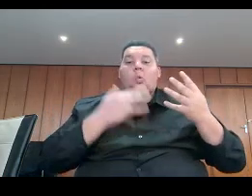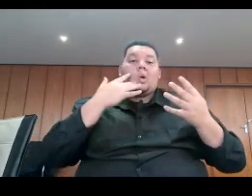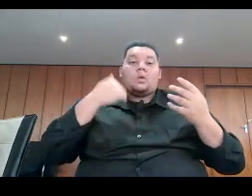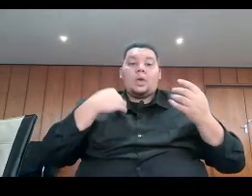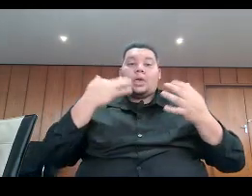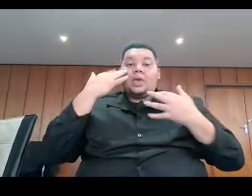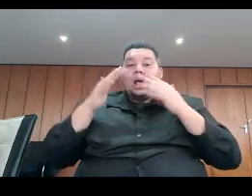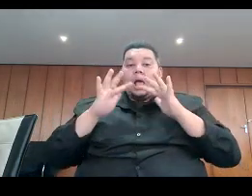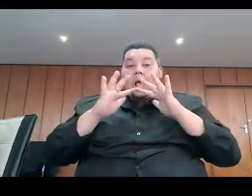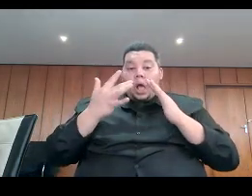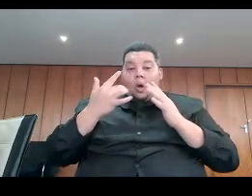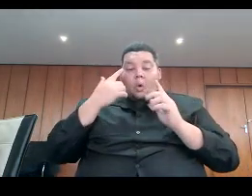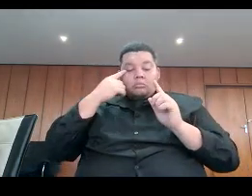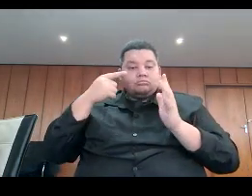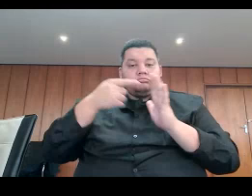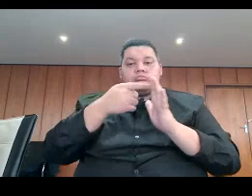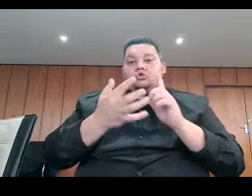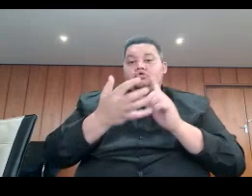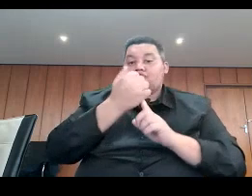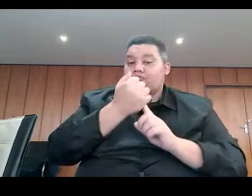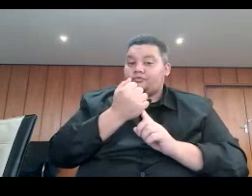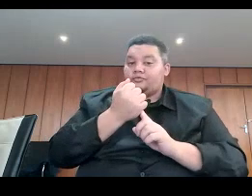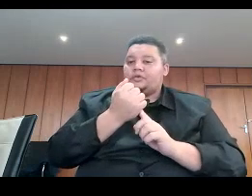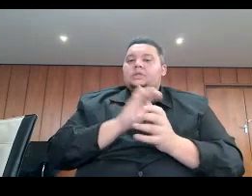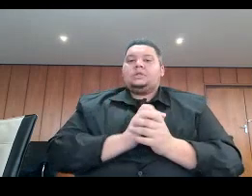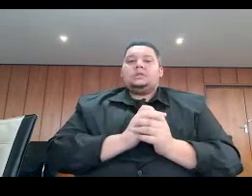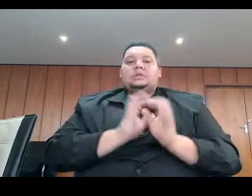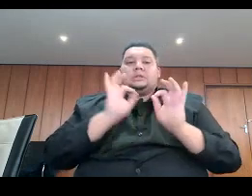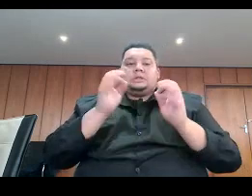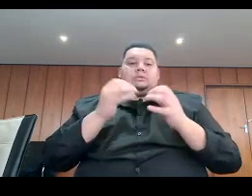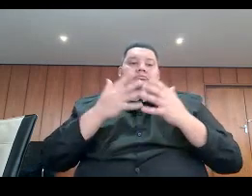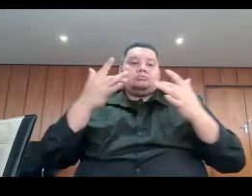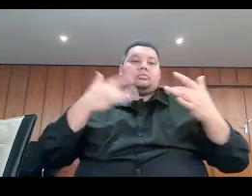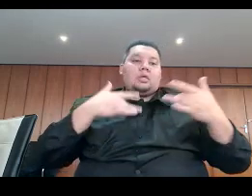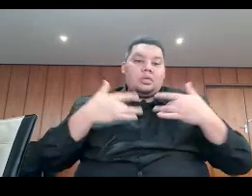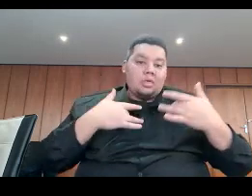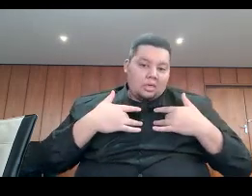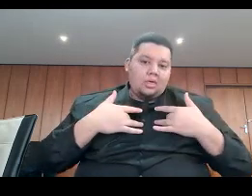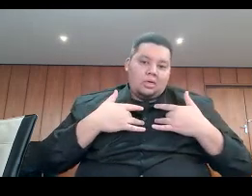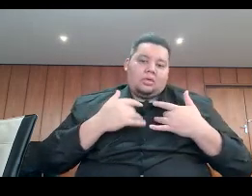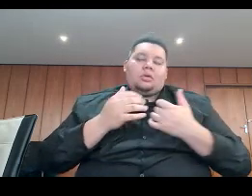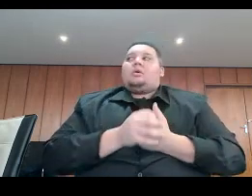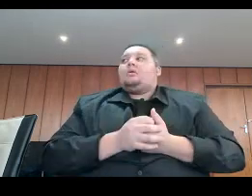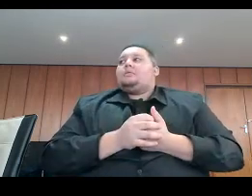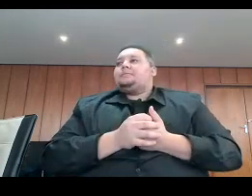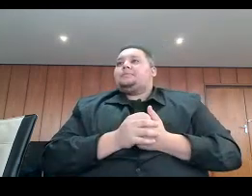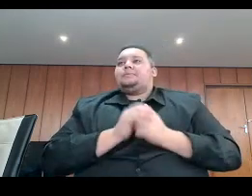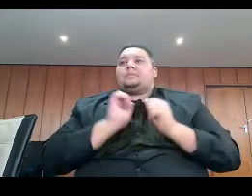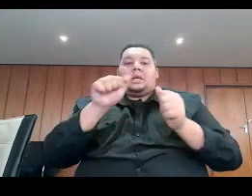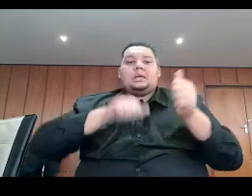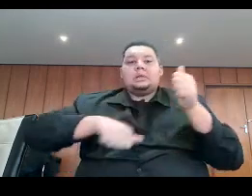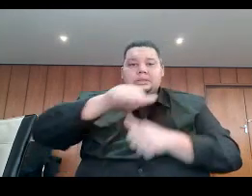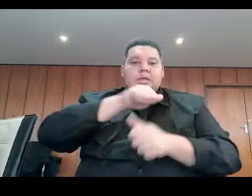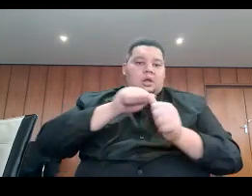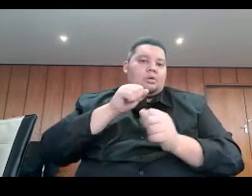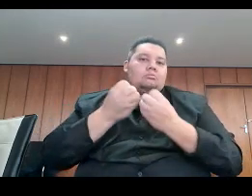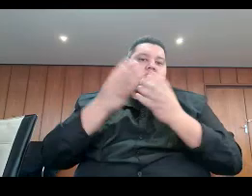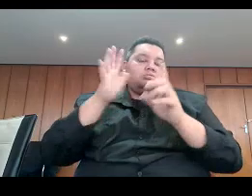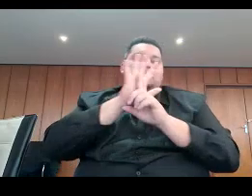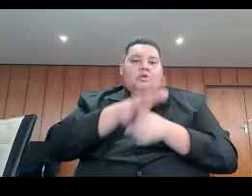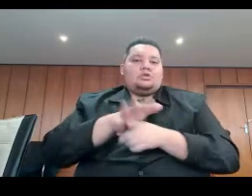about how we got here, a scary science, a pseudoscience, a science of